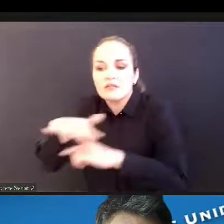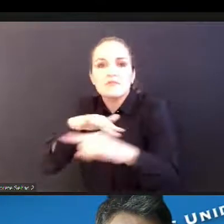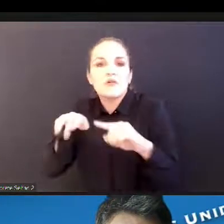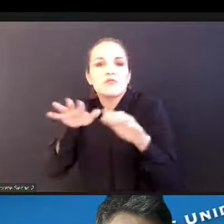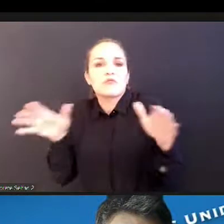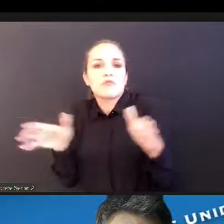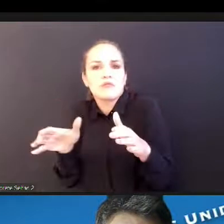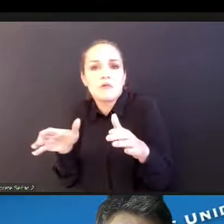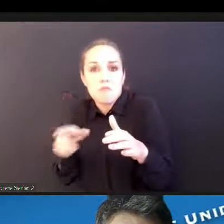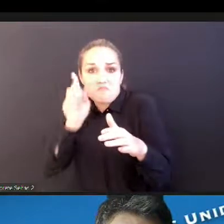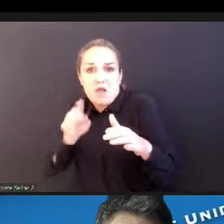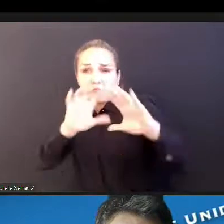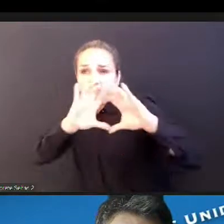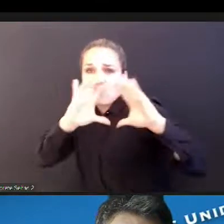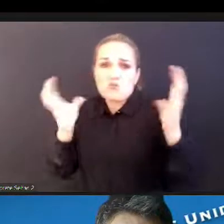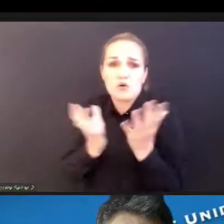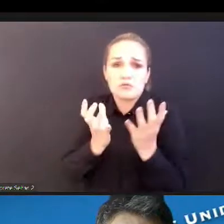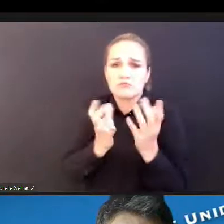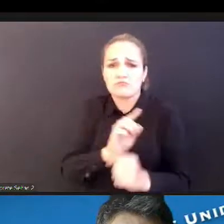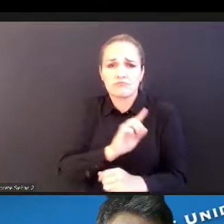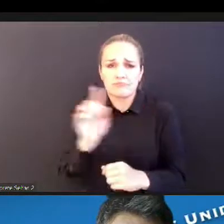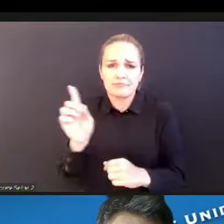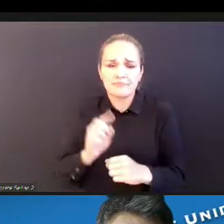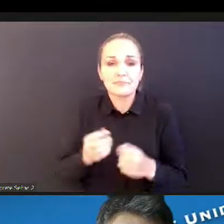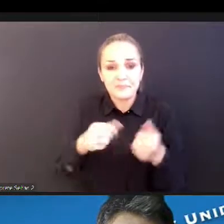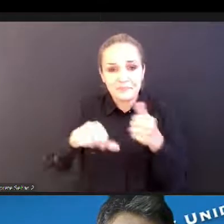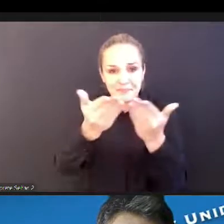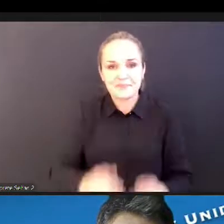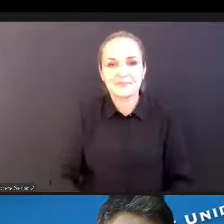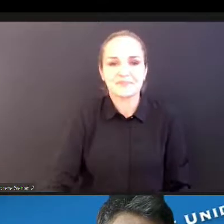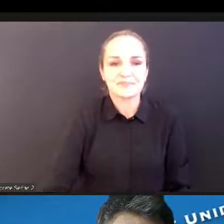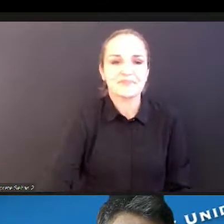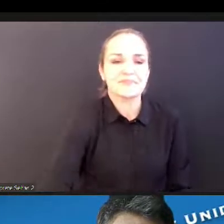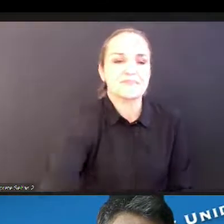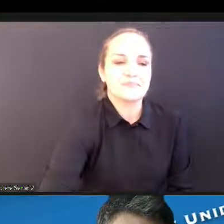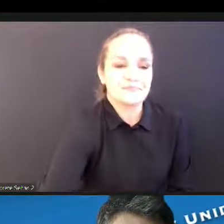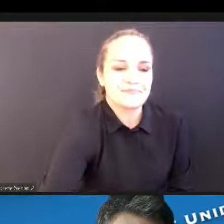That's the point I was trying to make, that you can integrate the other sectors and people have the